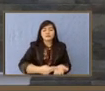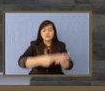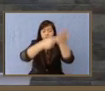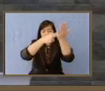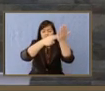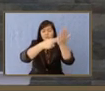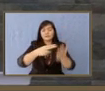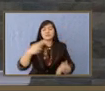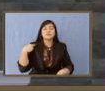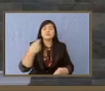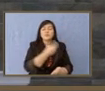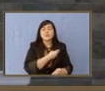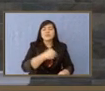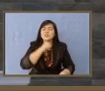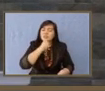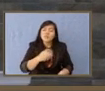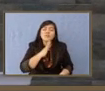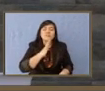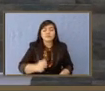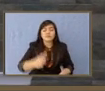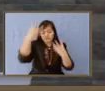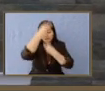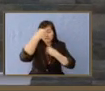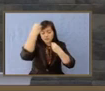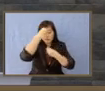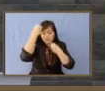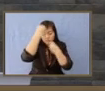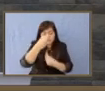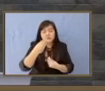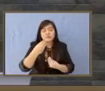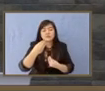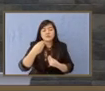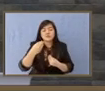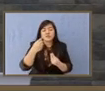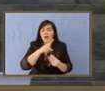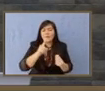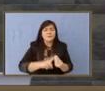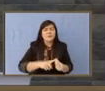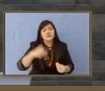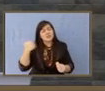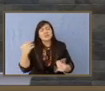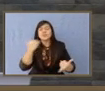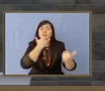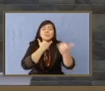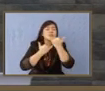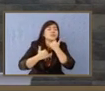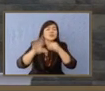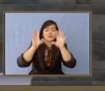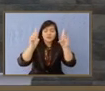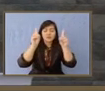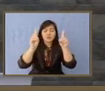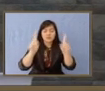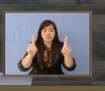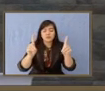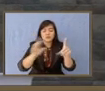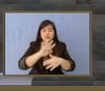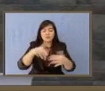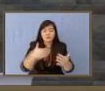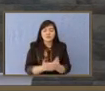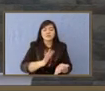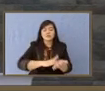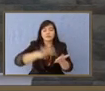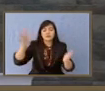ang palalabasin ng Diablo, ng mga false teachers, Panginoon, ng mga maling katuruan sa libro po na ito. All the glory